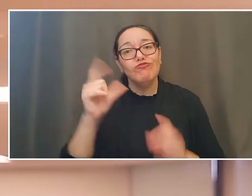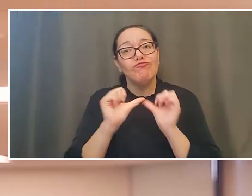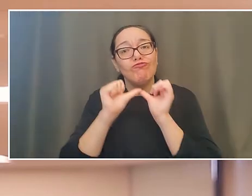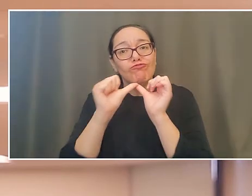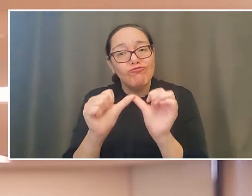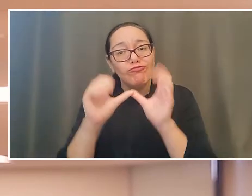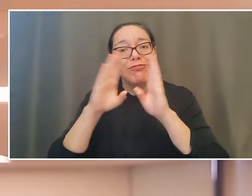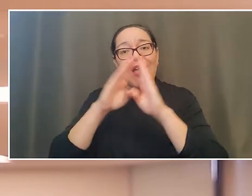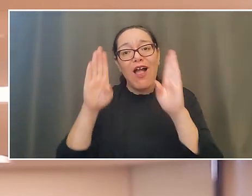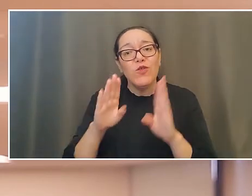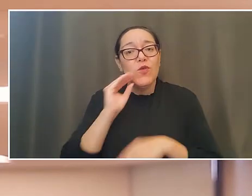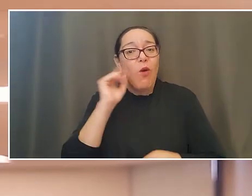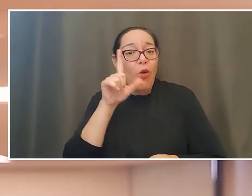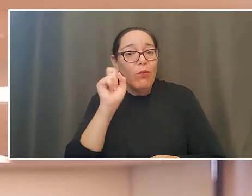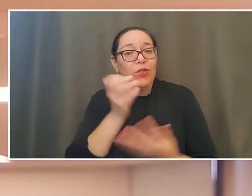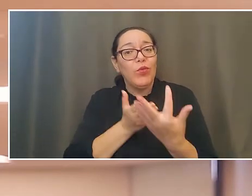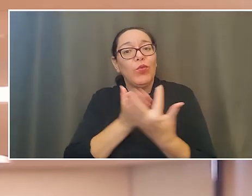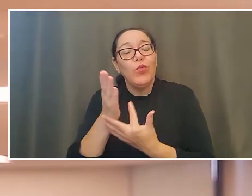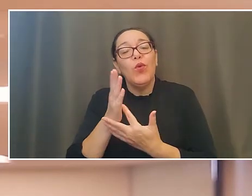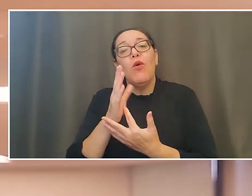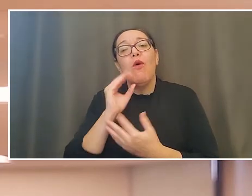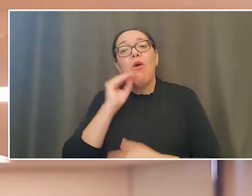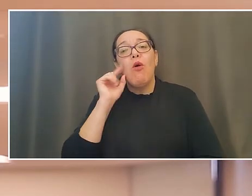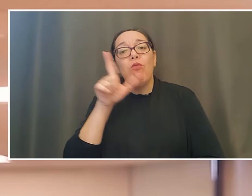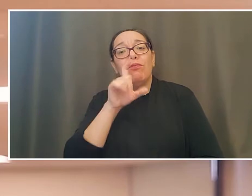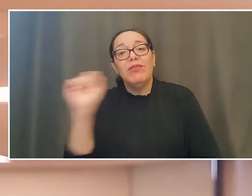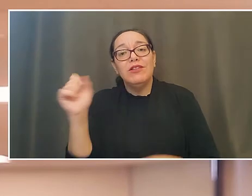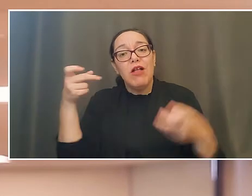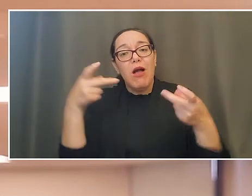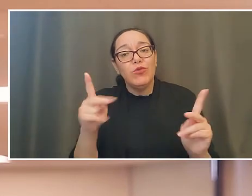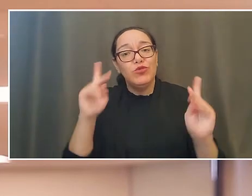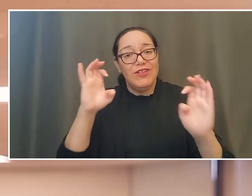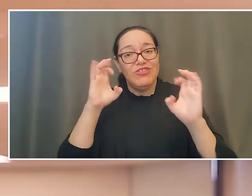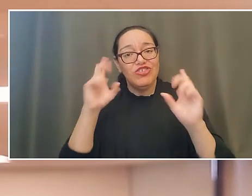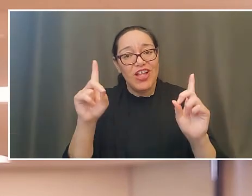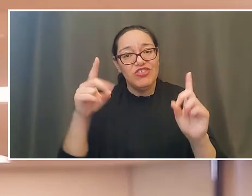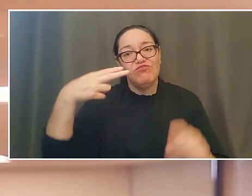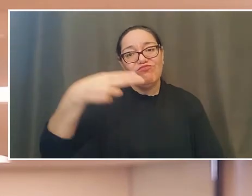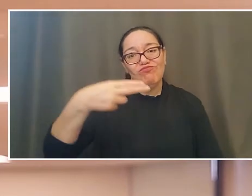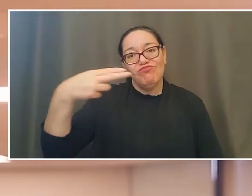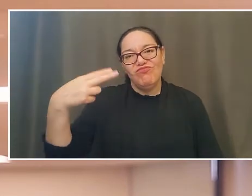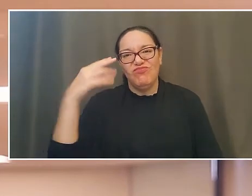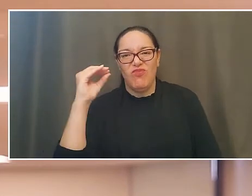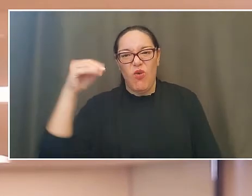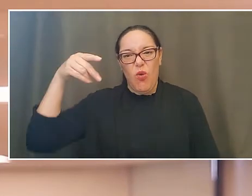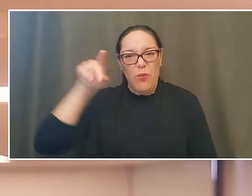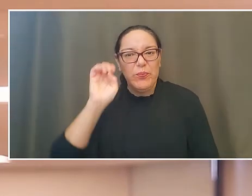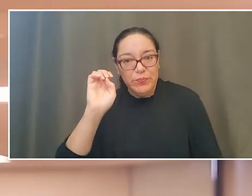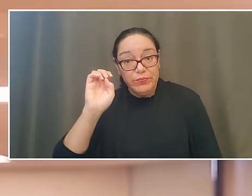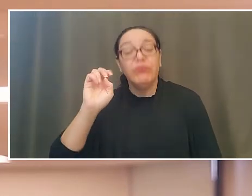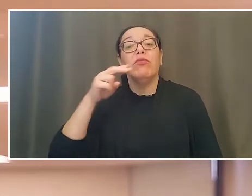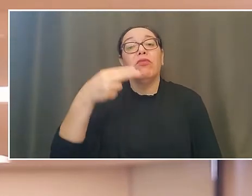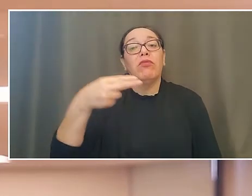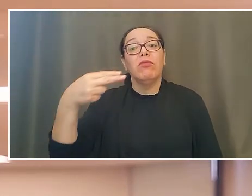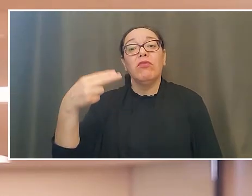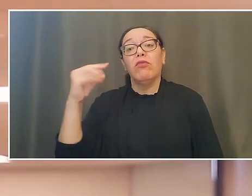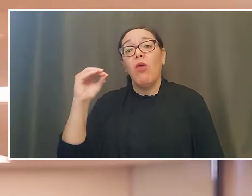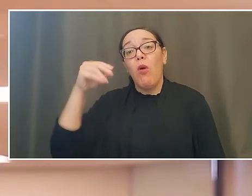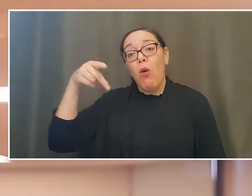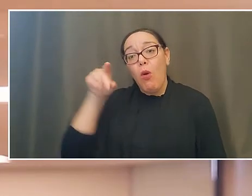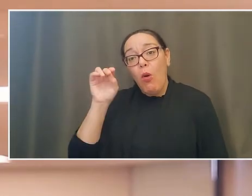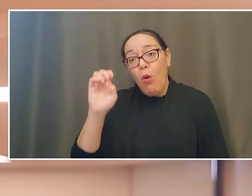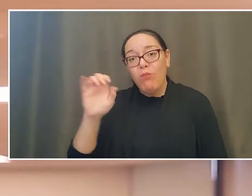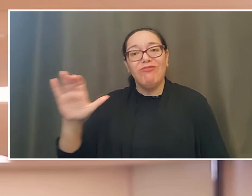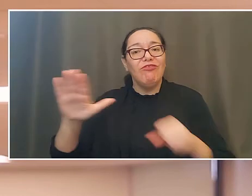through our Homeless Housing Opportunities Partnership and Education Program, also known as HOPE. HOPE provides a full continuum